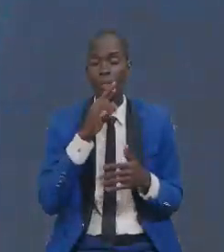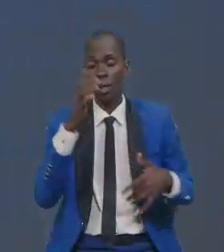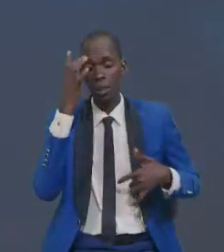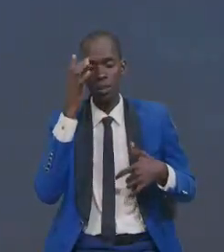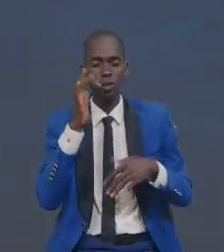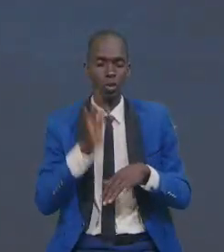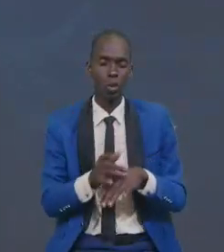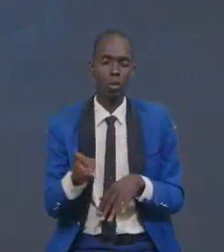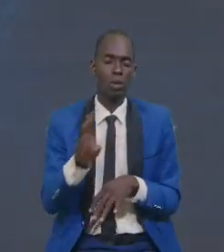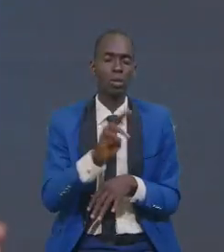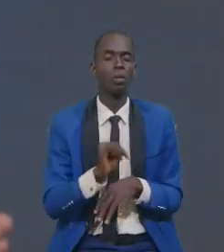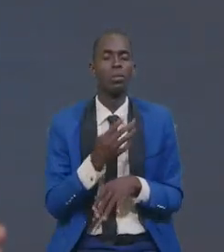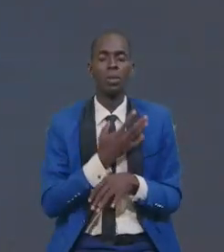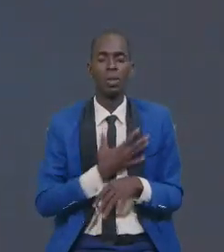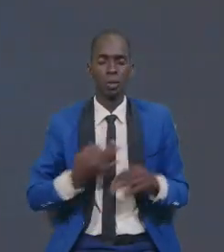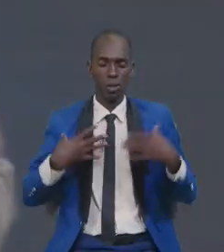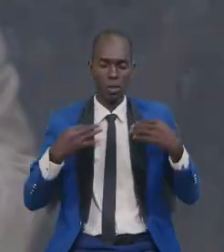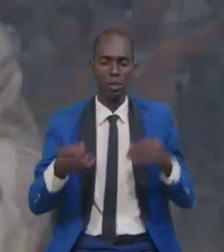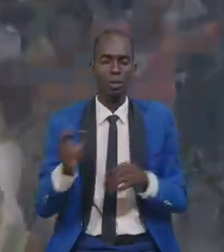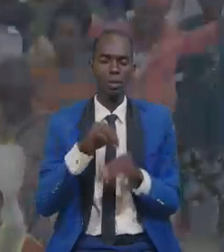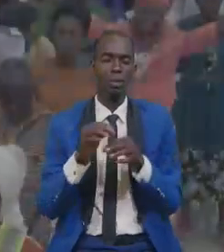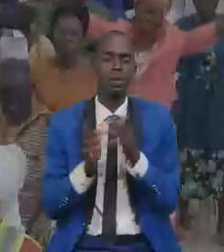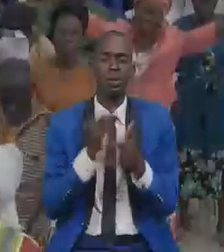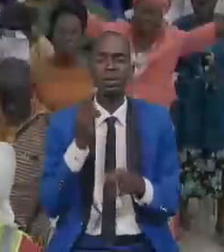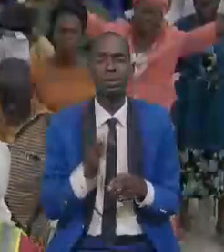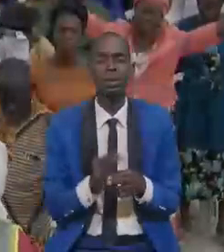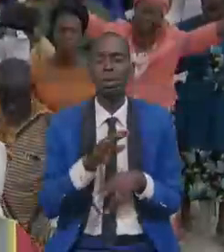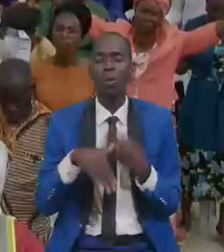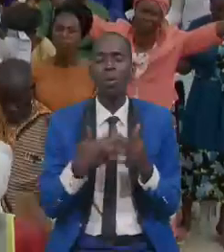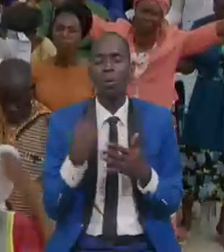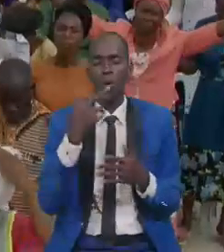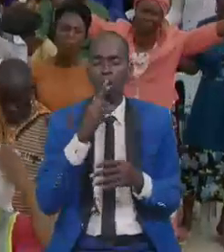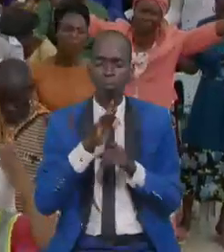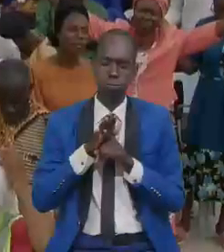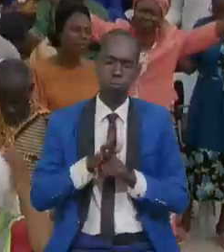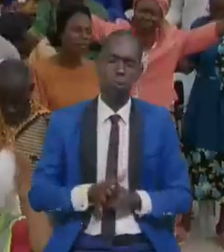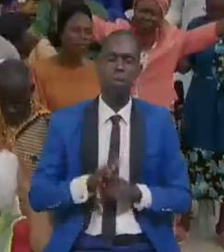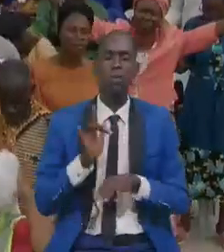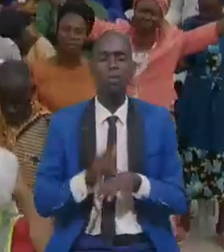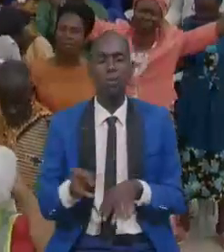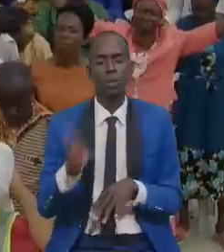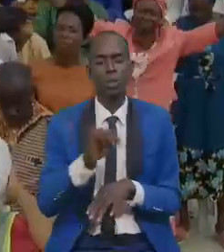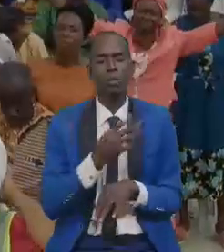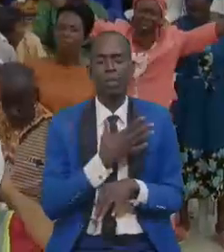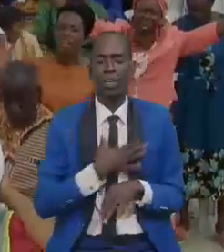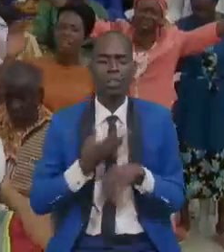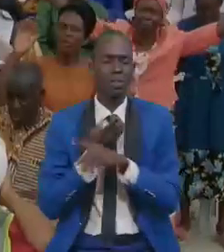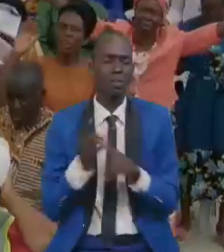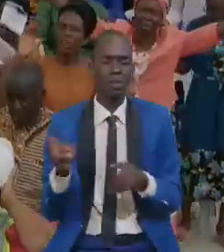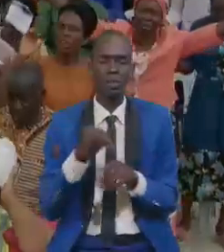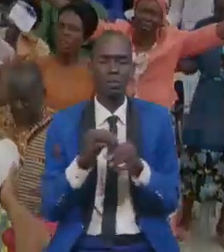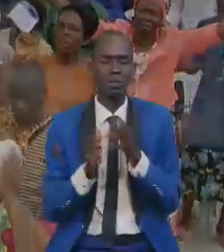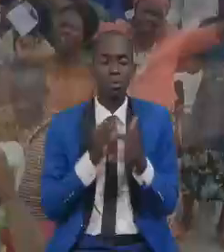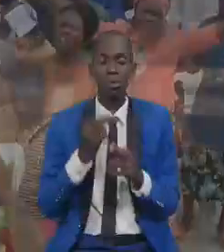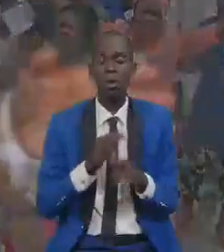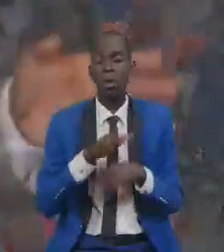them and heal them. Those who are depressed, touch them and deliver them. Those